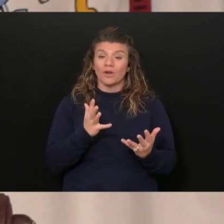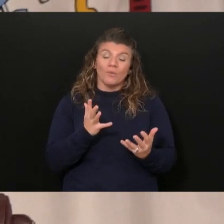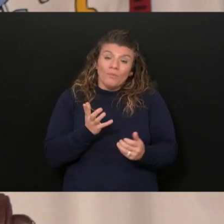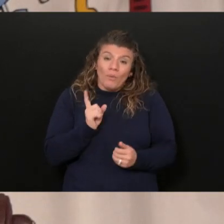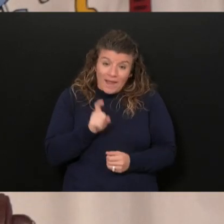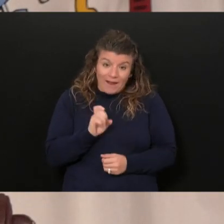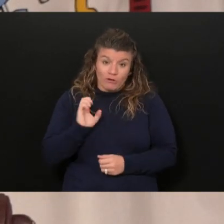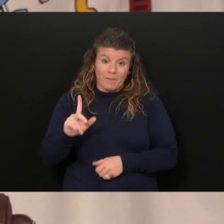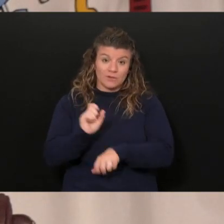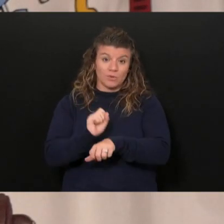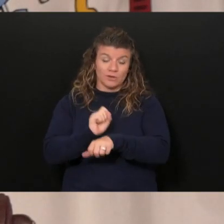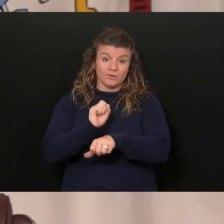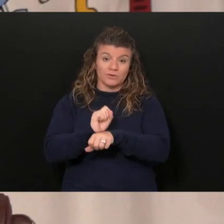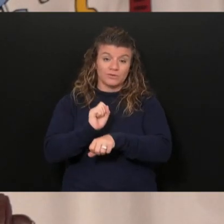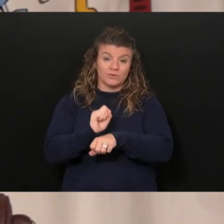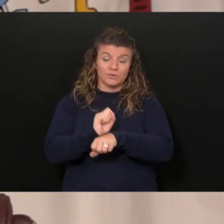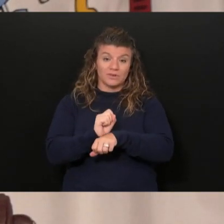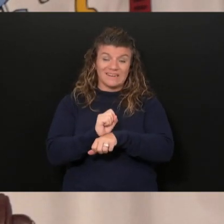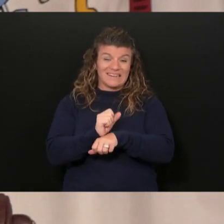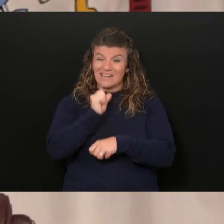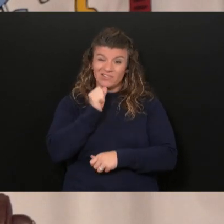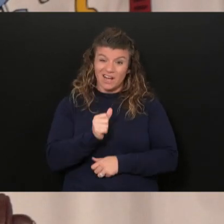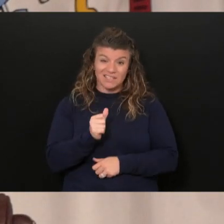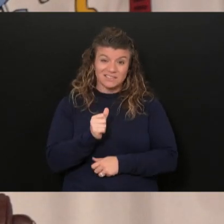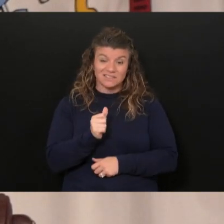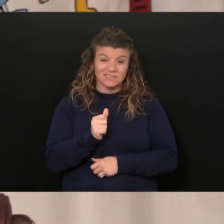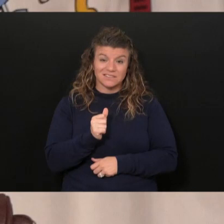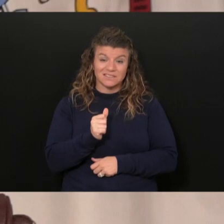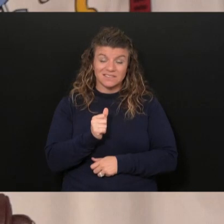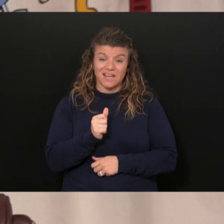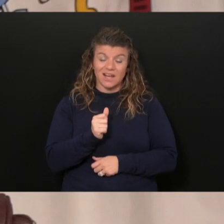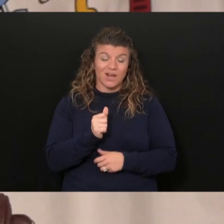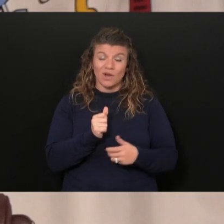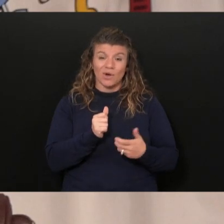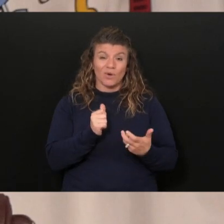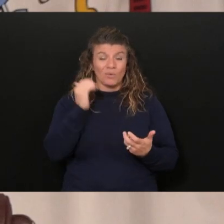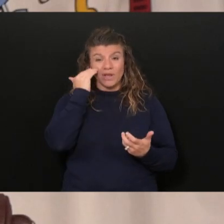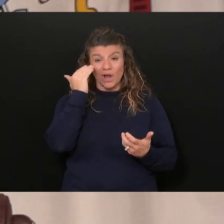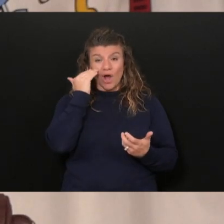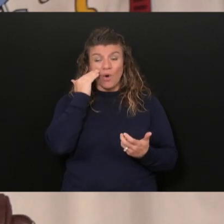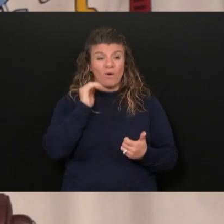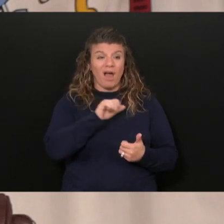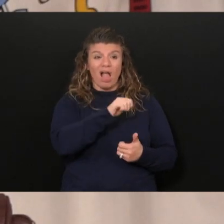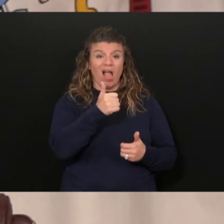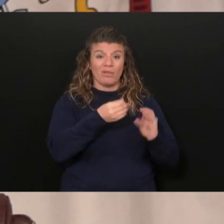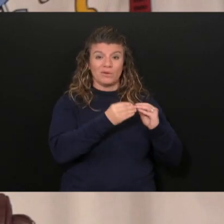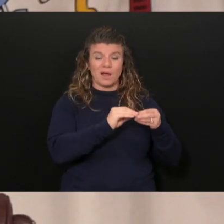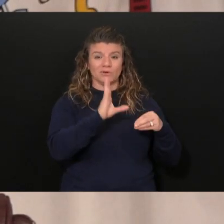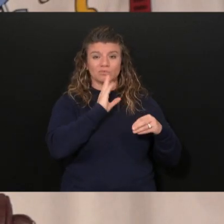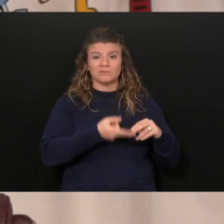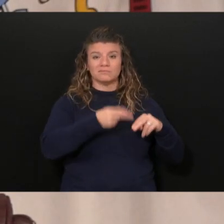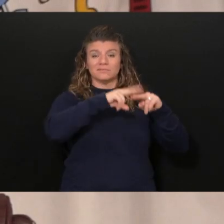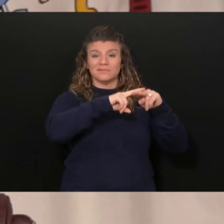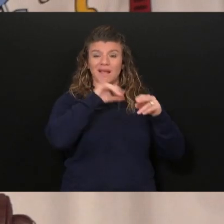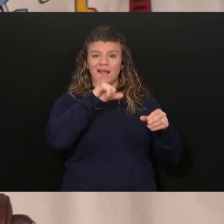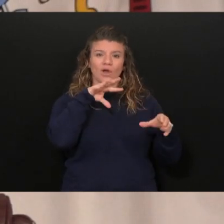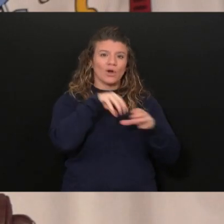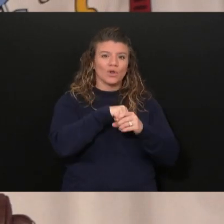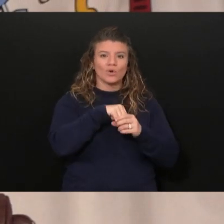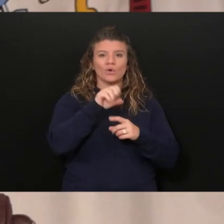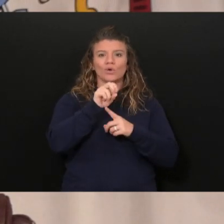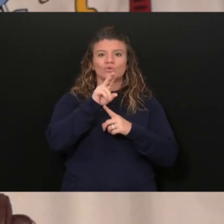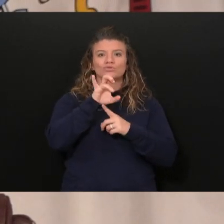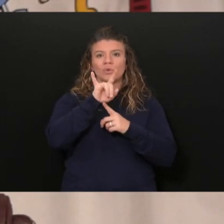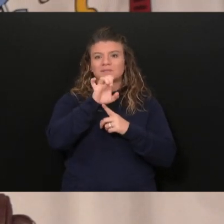work. If we don't, we know the suicide rate will go through the roof. We know the